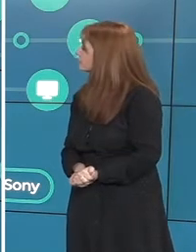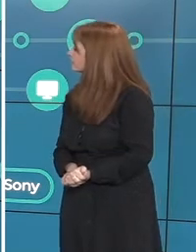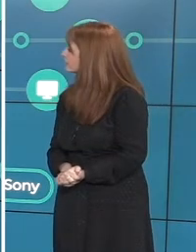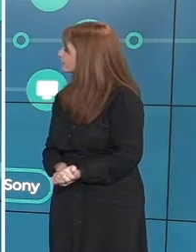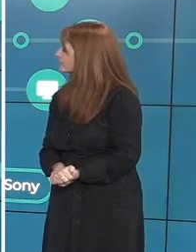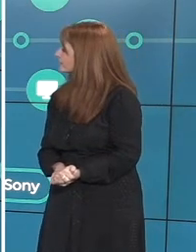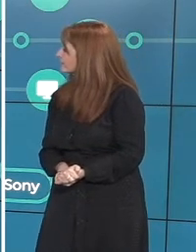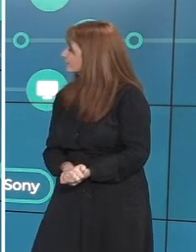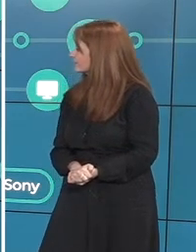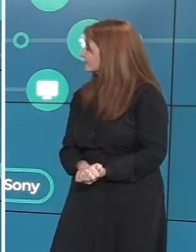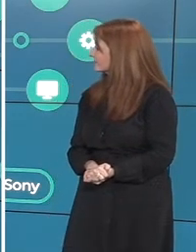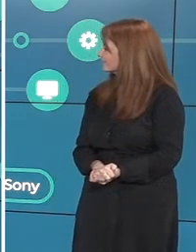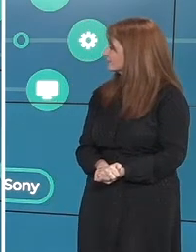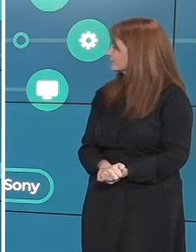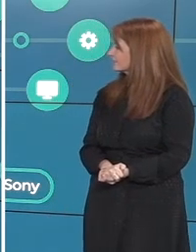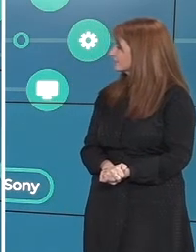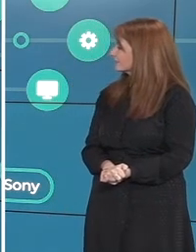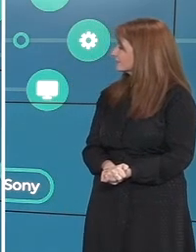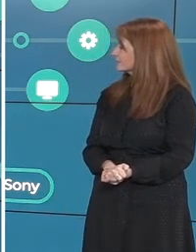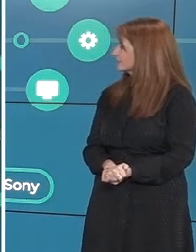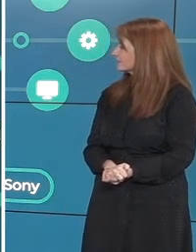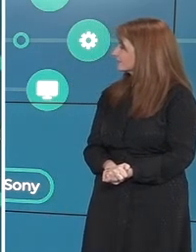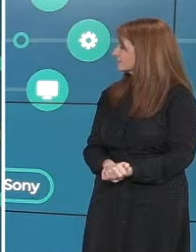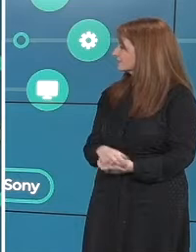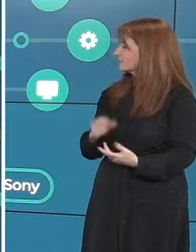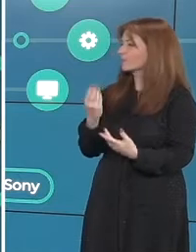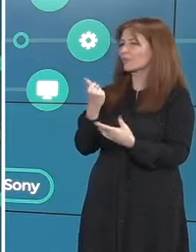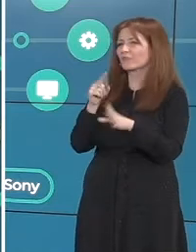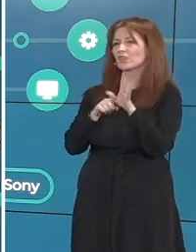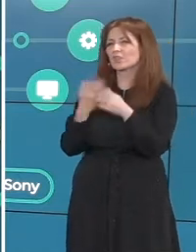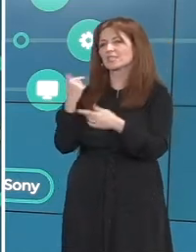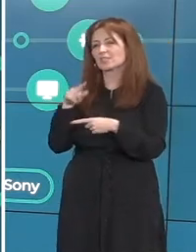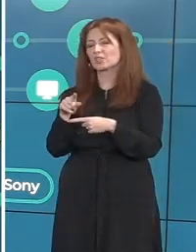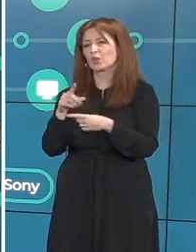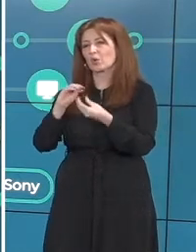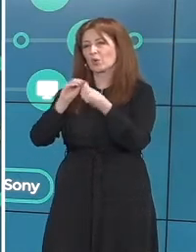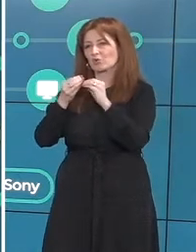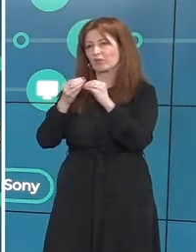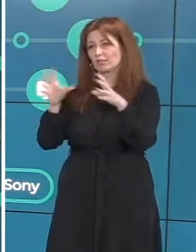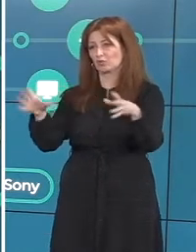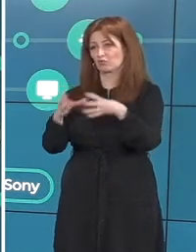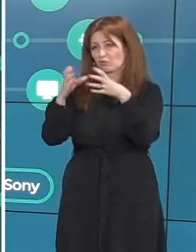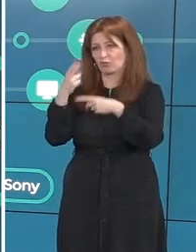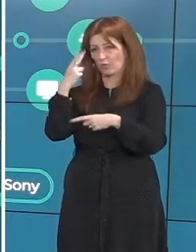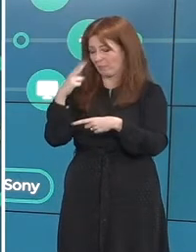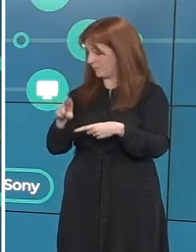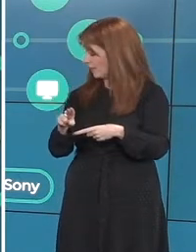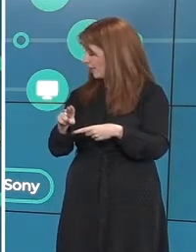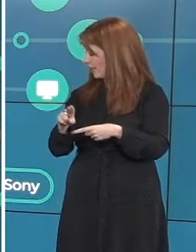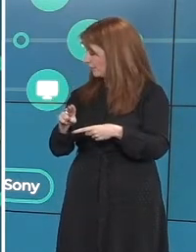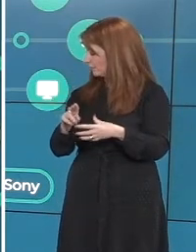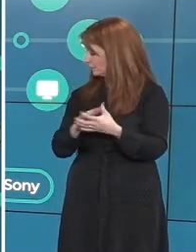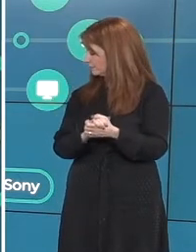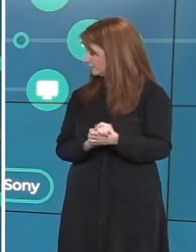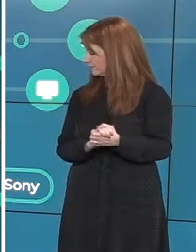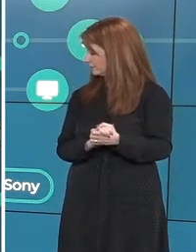Google is reasonably new in this space, and a few years ago we created a group that we called AJAX, the Accessible Googler Experience.